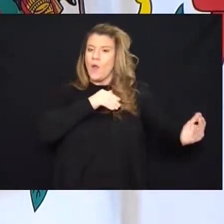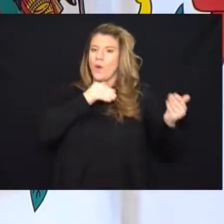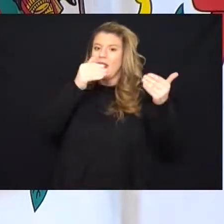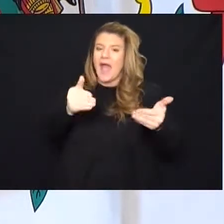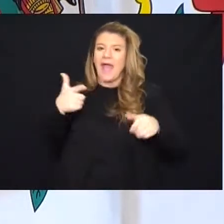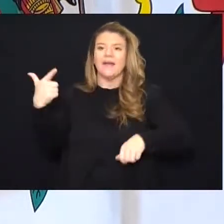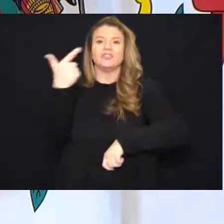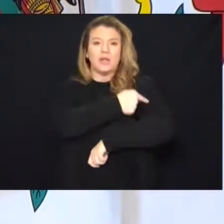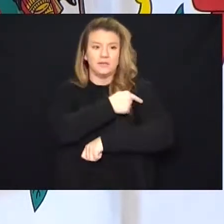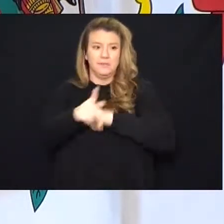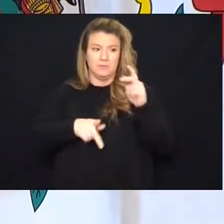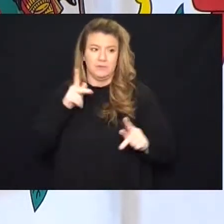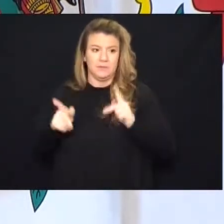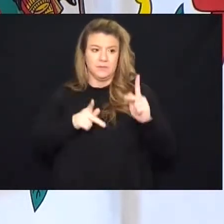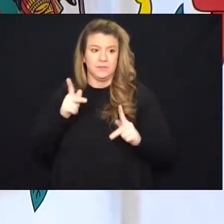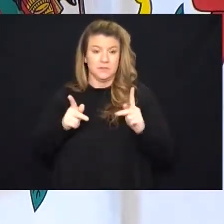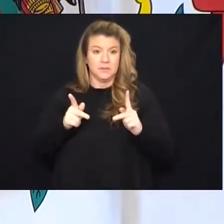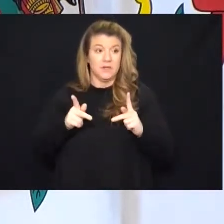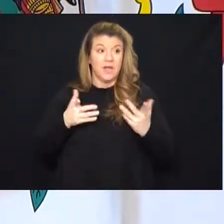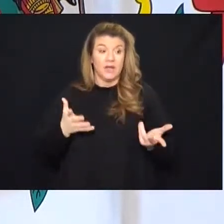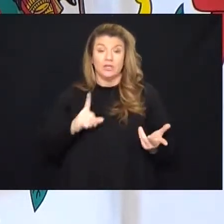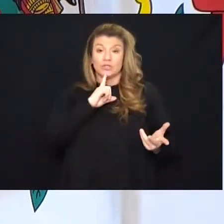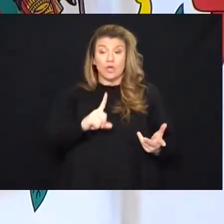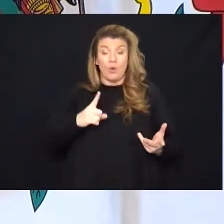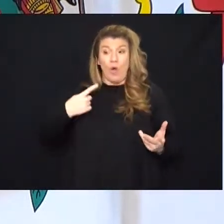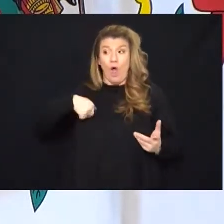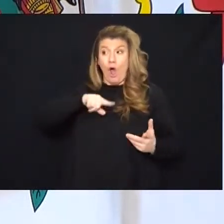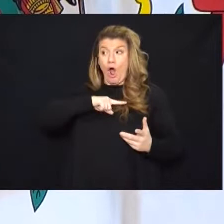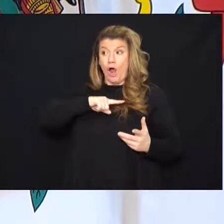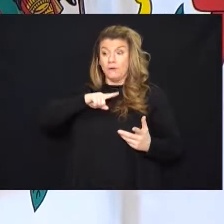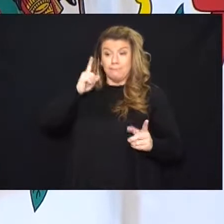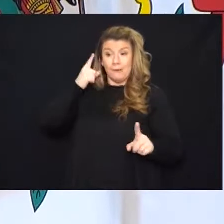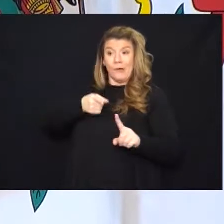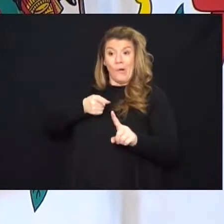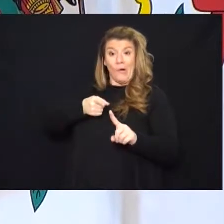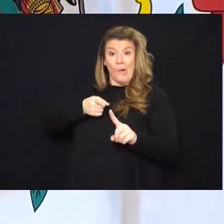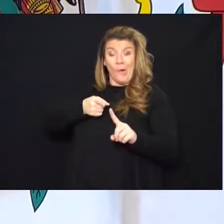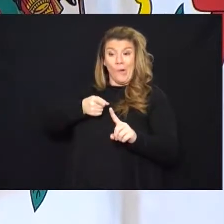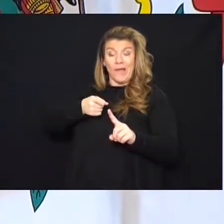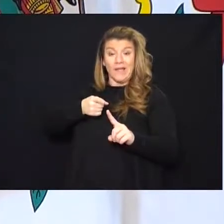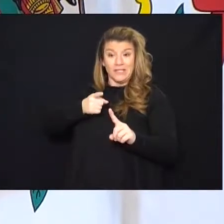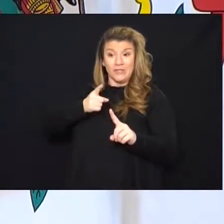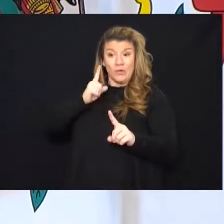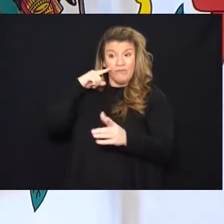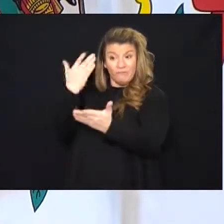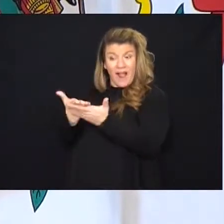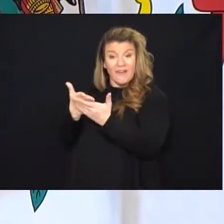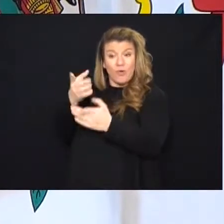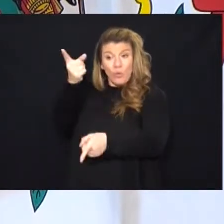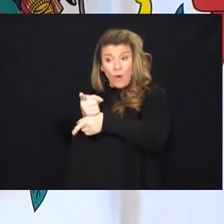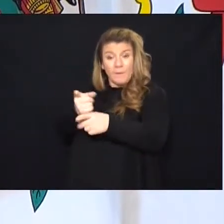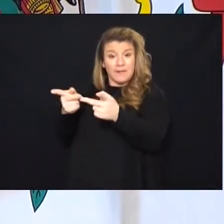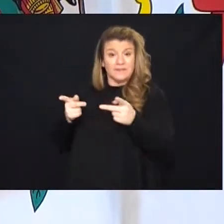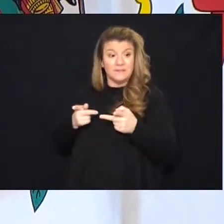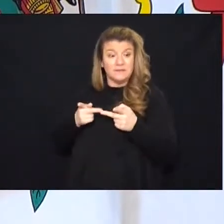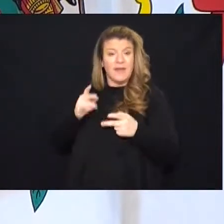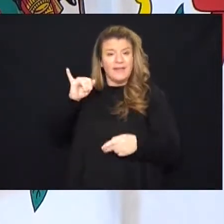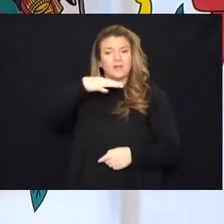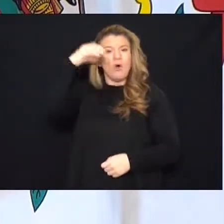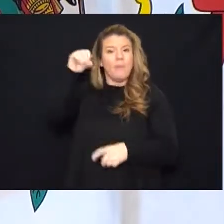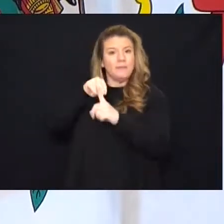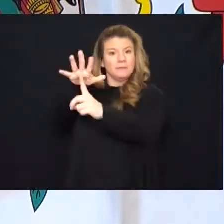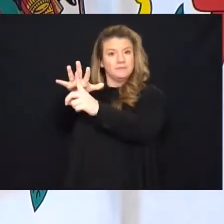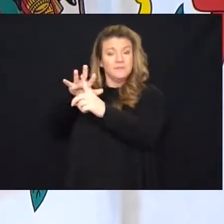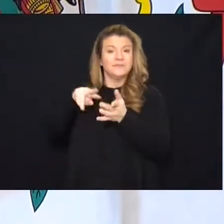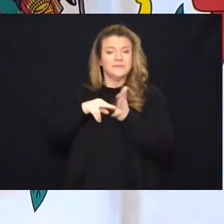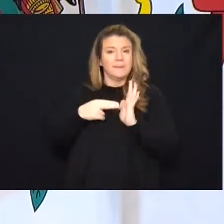go right where the problem really lies, and that's with the elderly. And so we ran there, and we ran